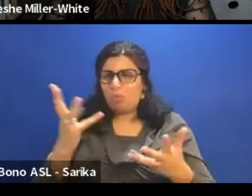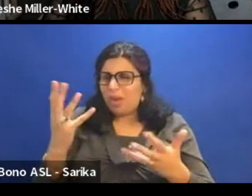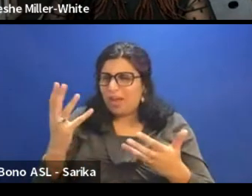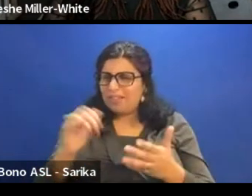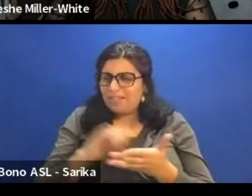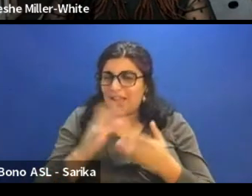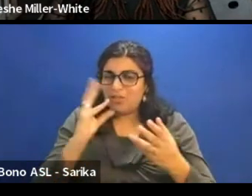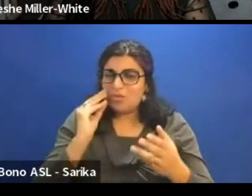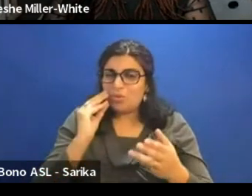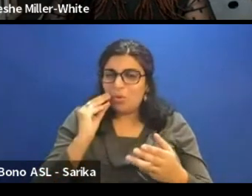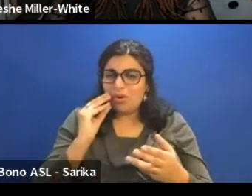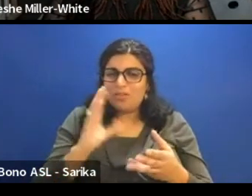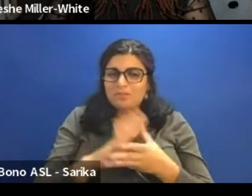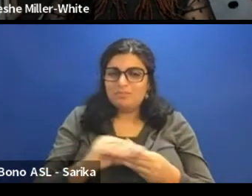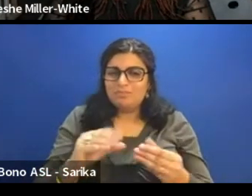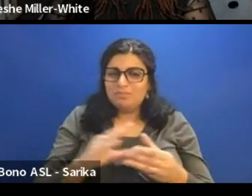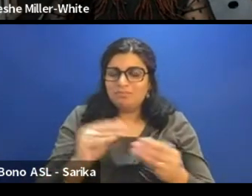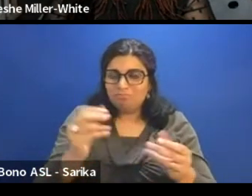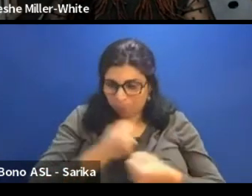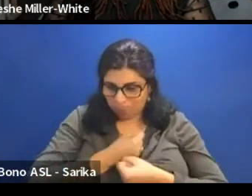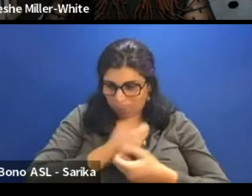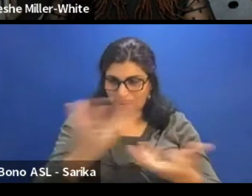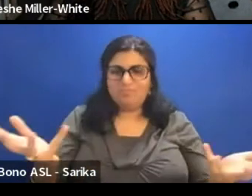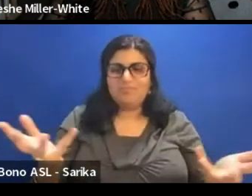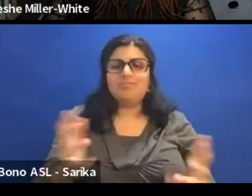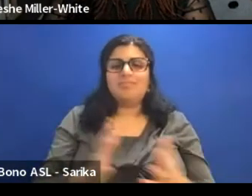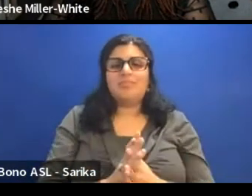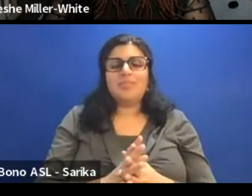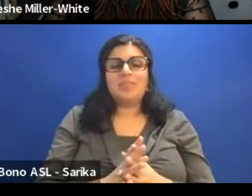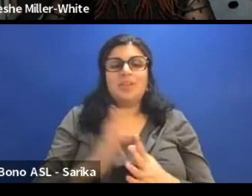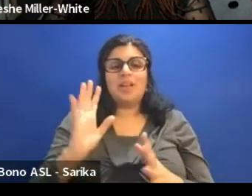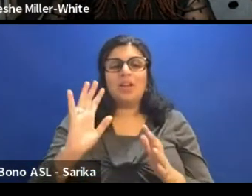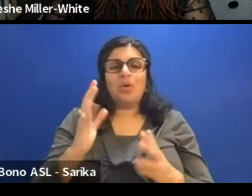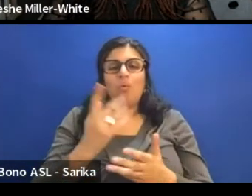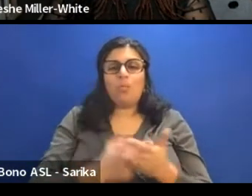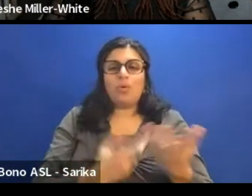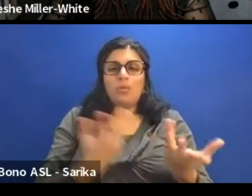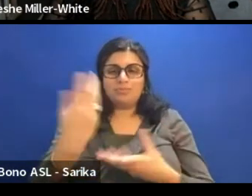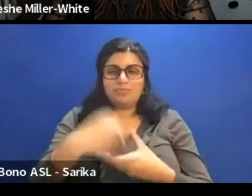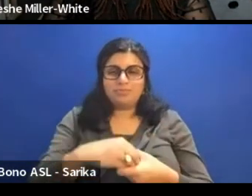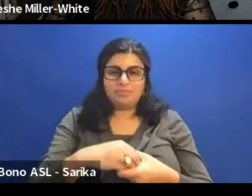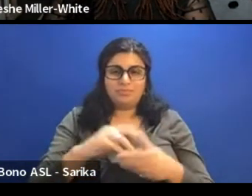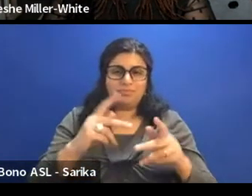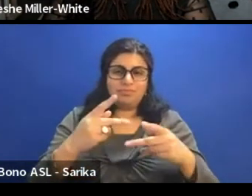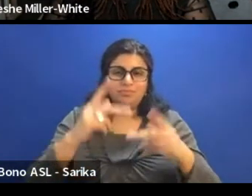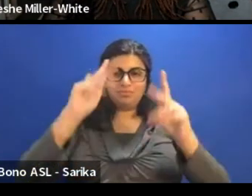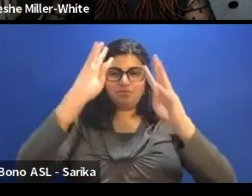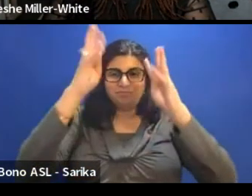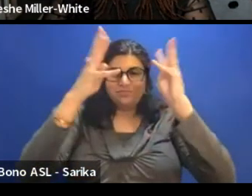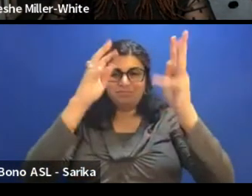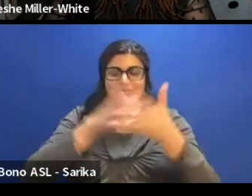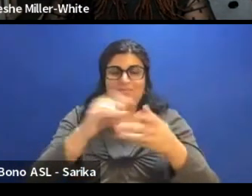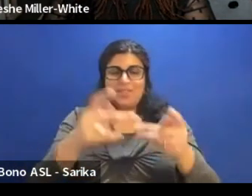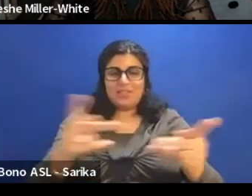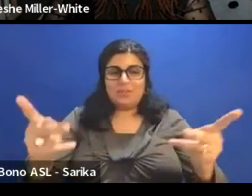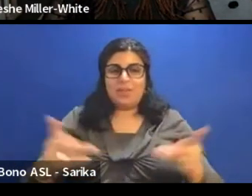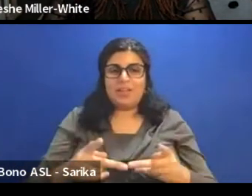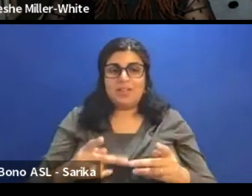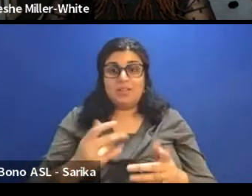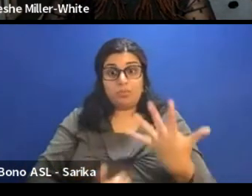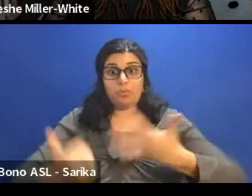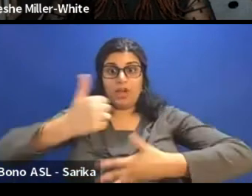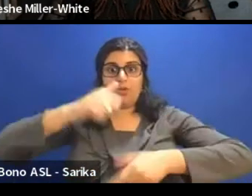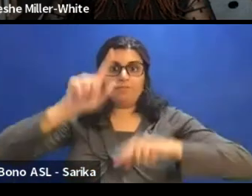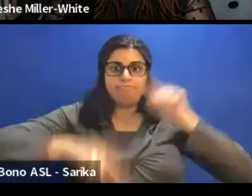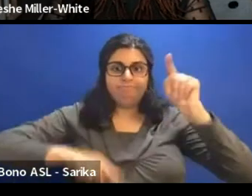also all that went into creating that space, because it was a priority to have diverse casting. It was a priority